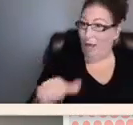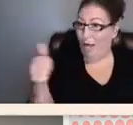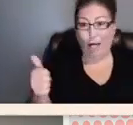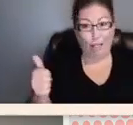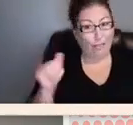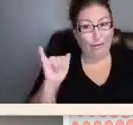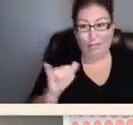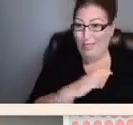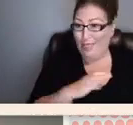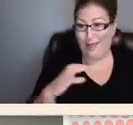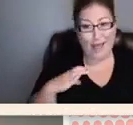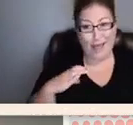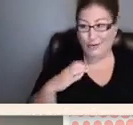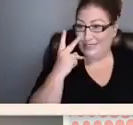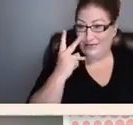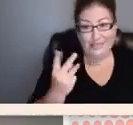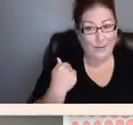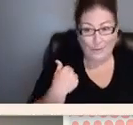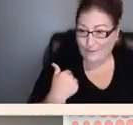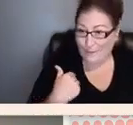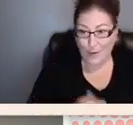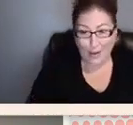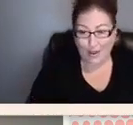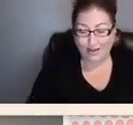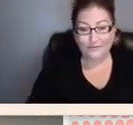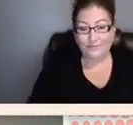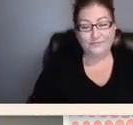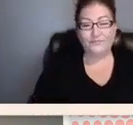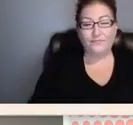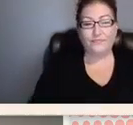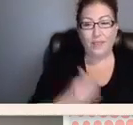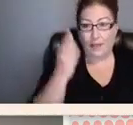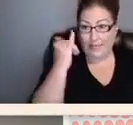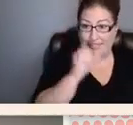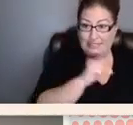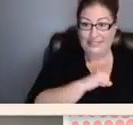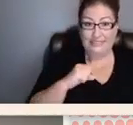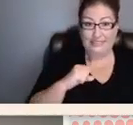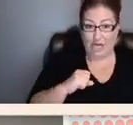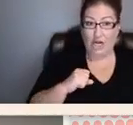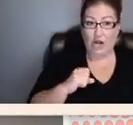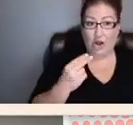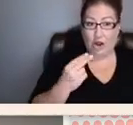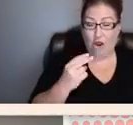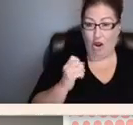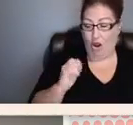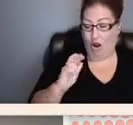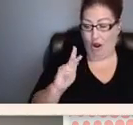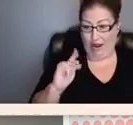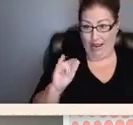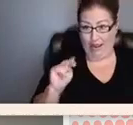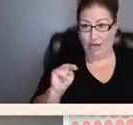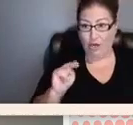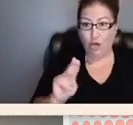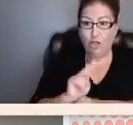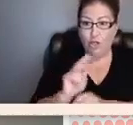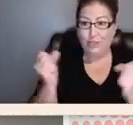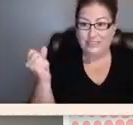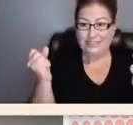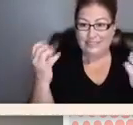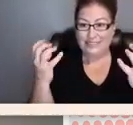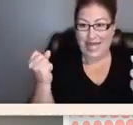Congress had ever seen, because Senator Harkin used sign language